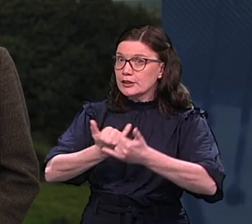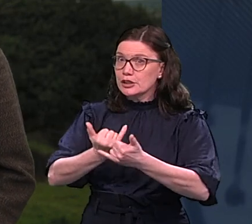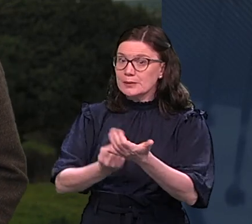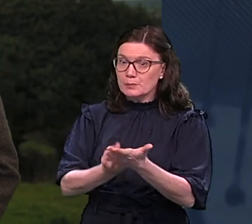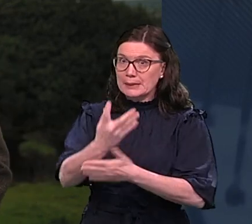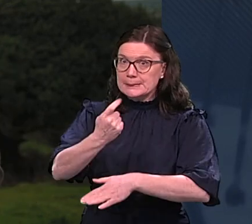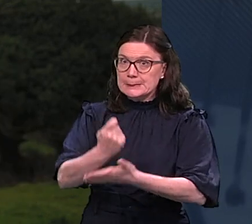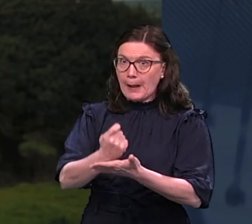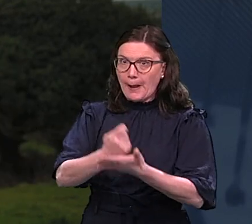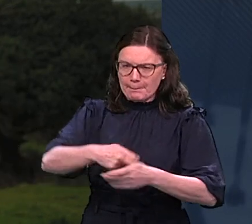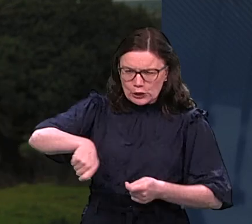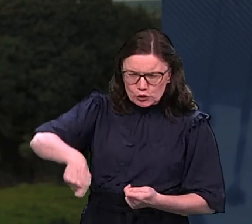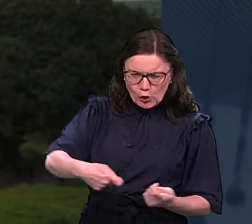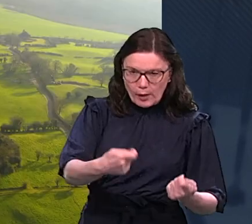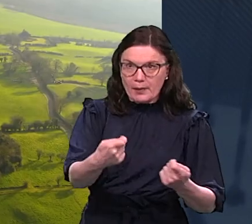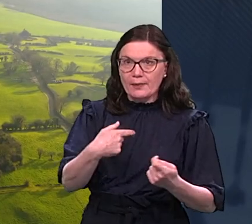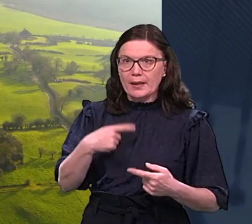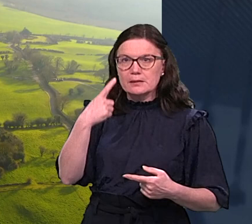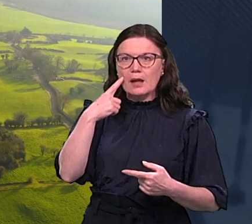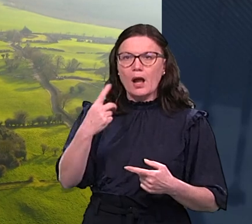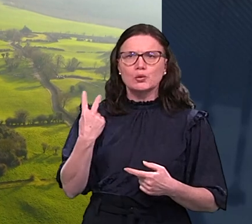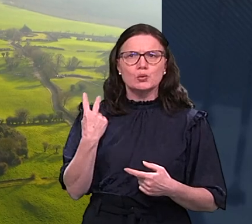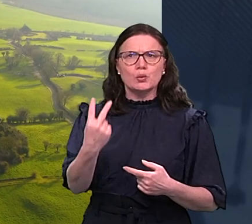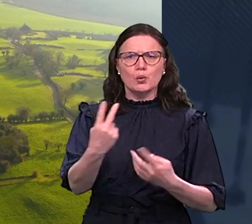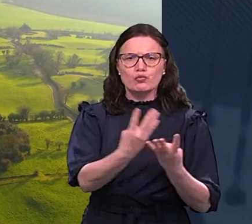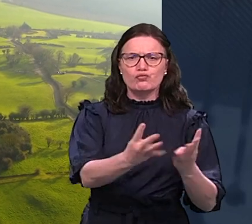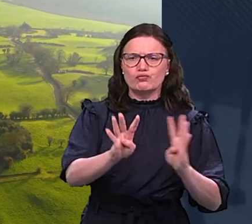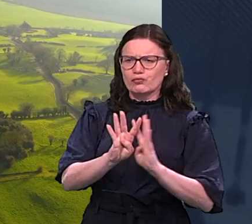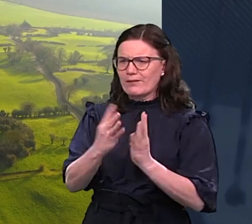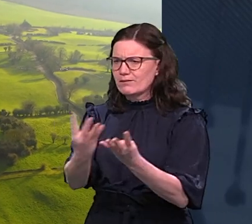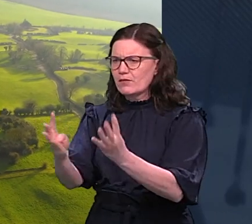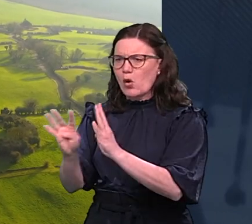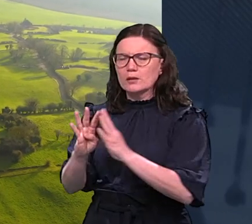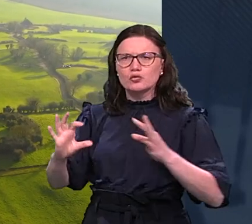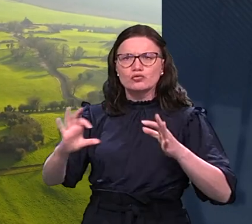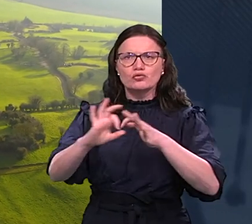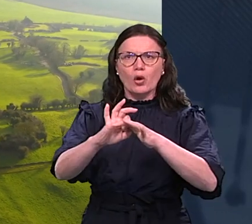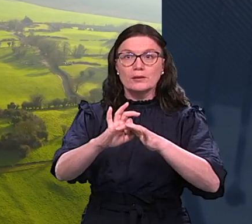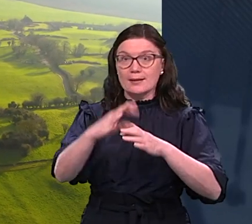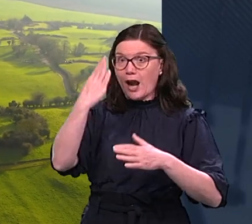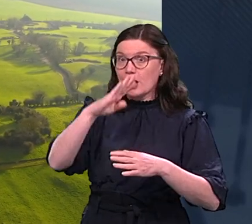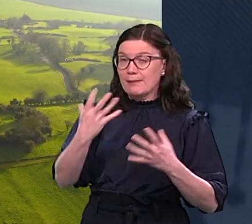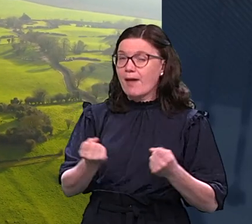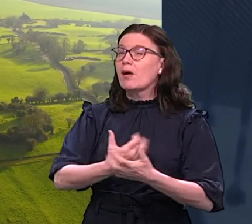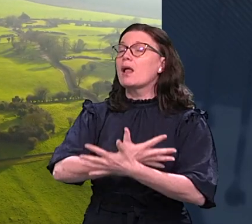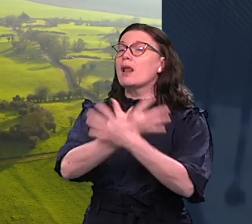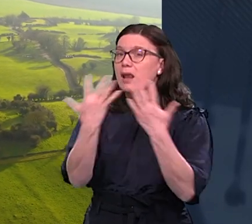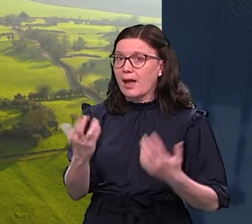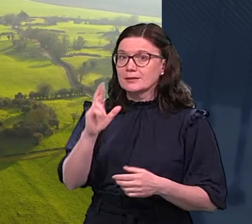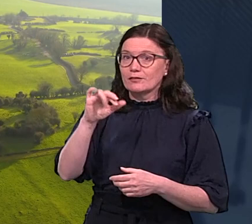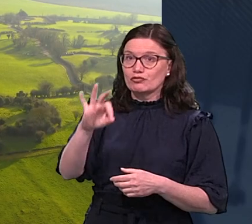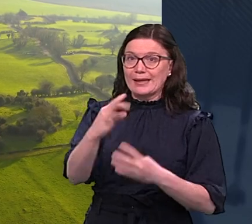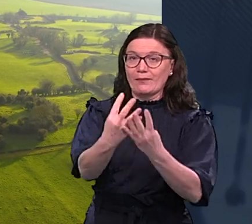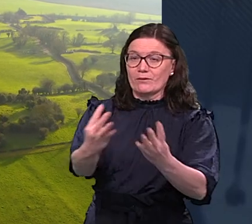The palace is a conjoined ring fort. In Ireland, we have thousands and thousands and thousands of ring forts. There are ring forts